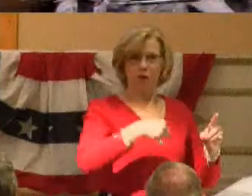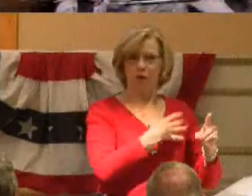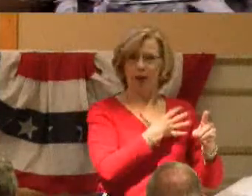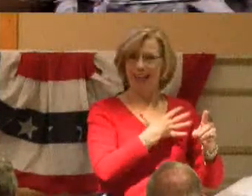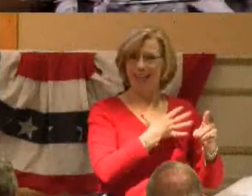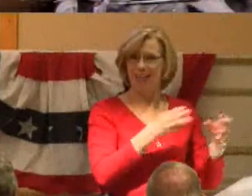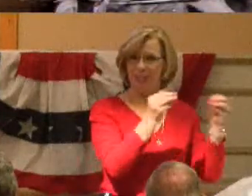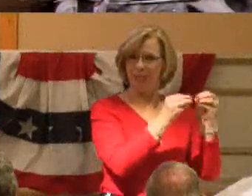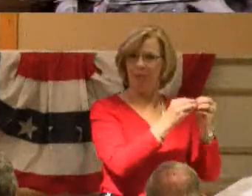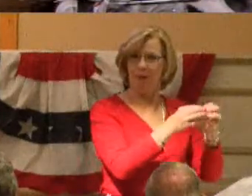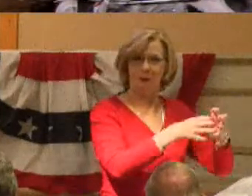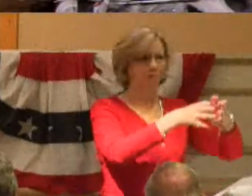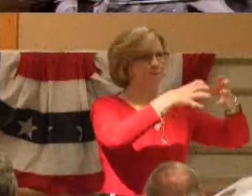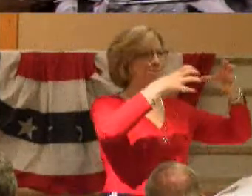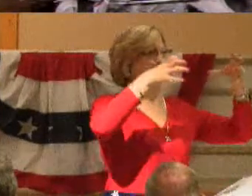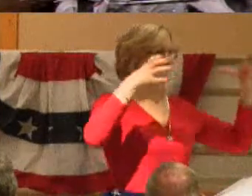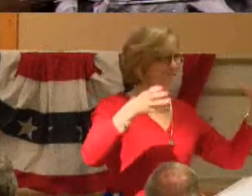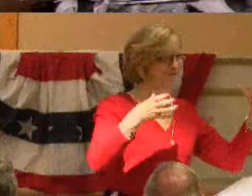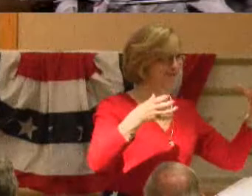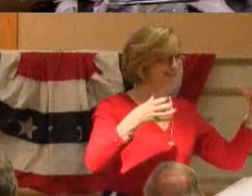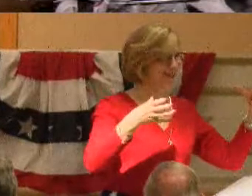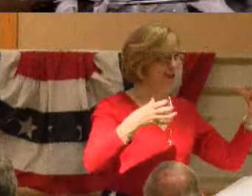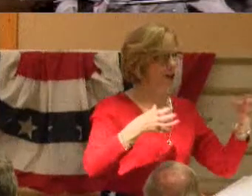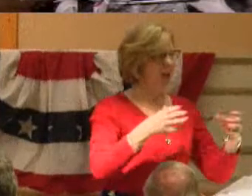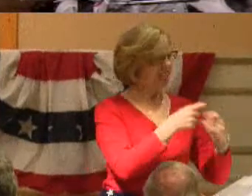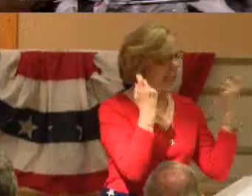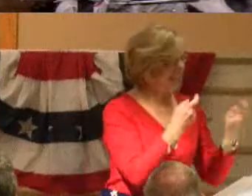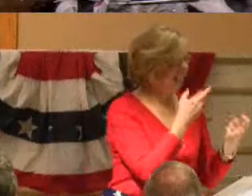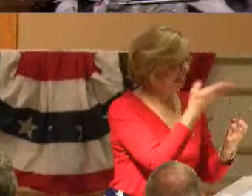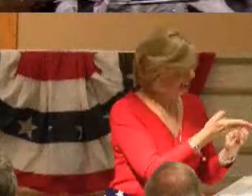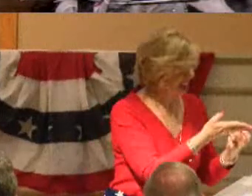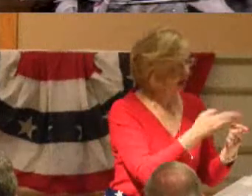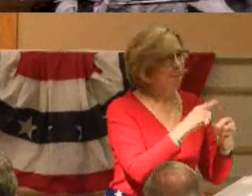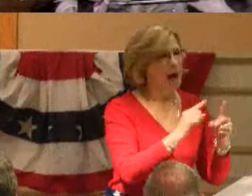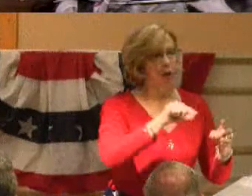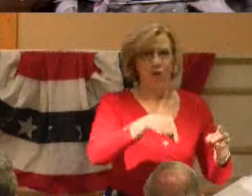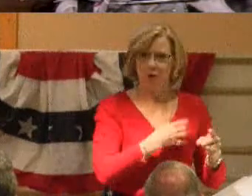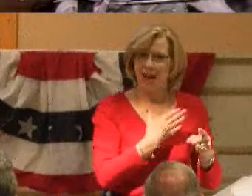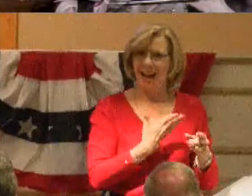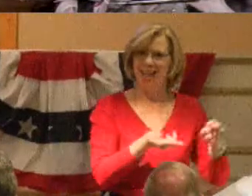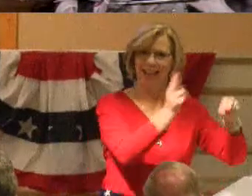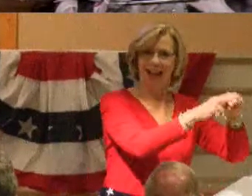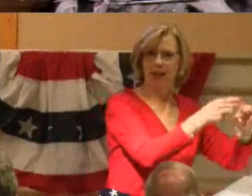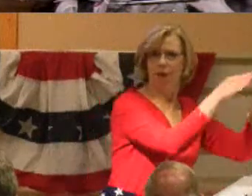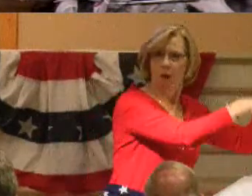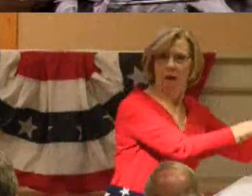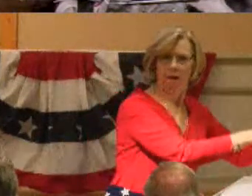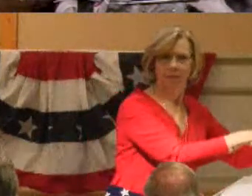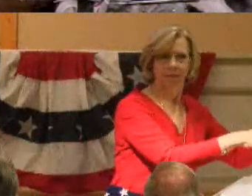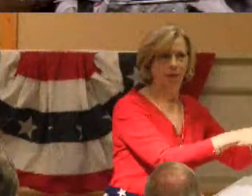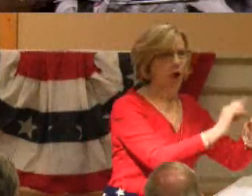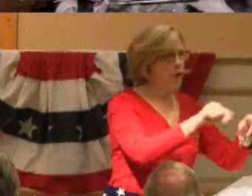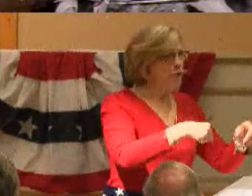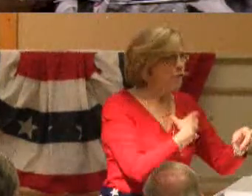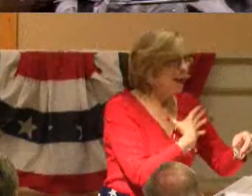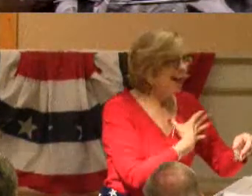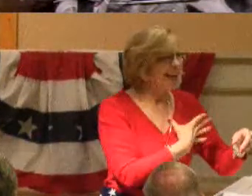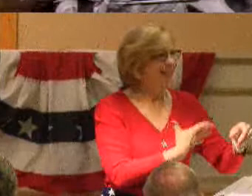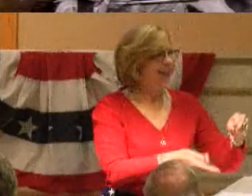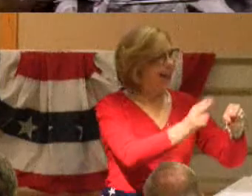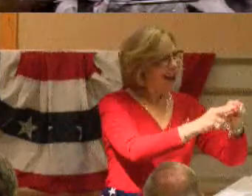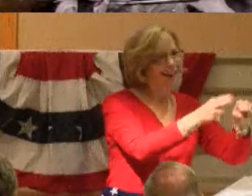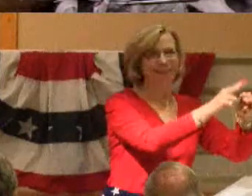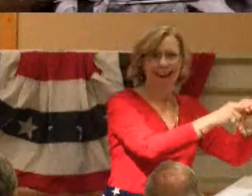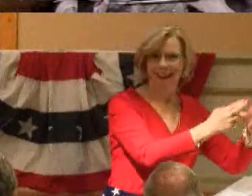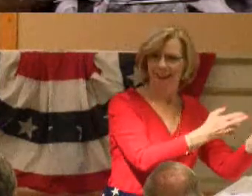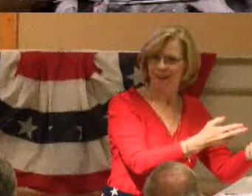Much more abound. So where sin is present, grace is ever present. Where sin is present, grace is ever present. And so